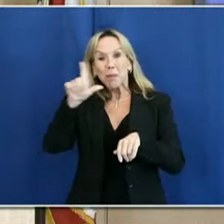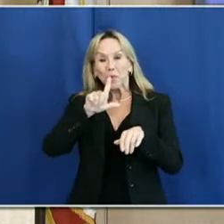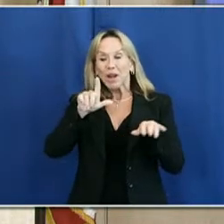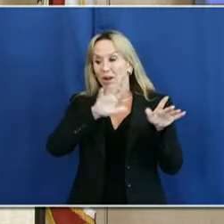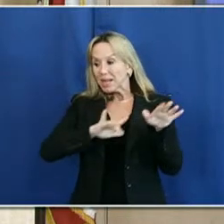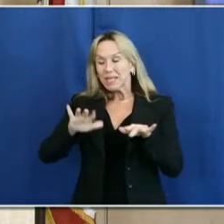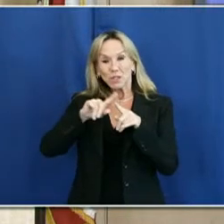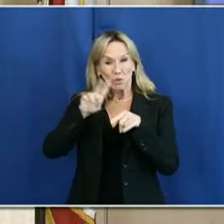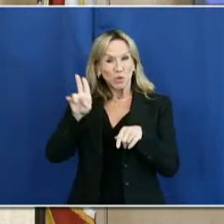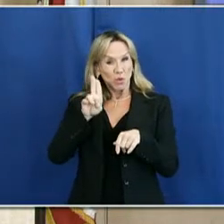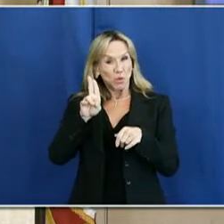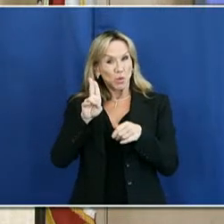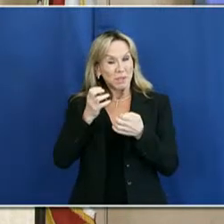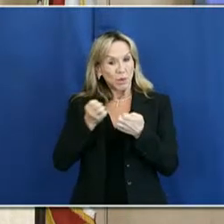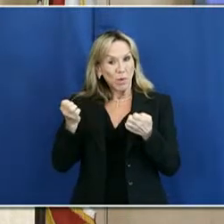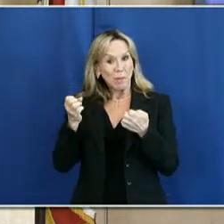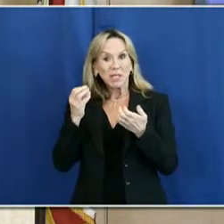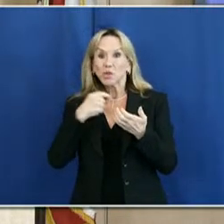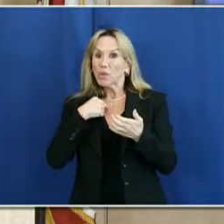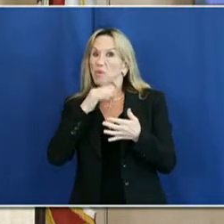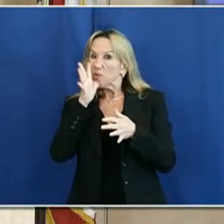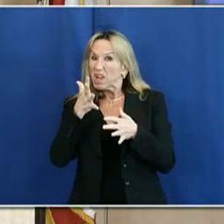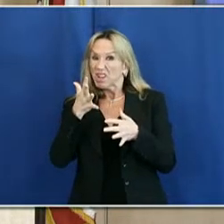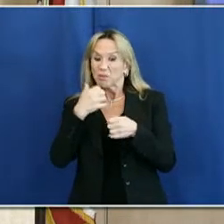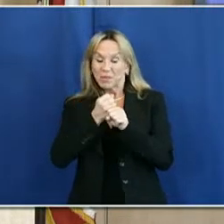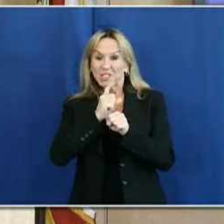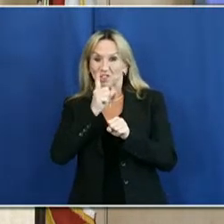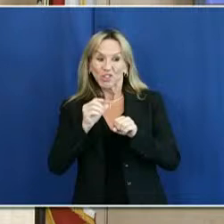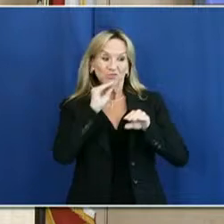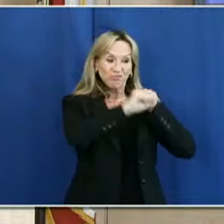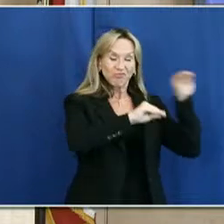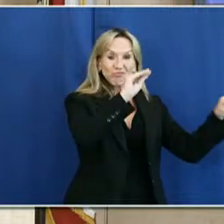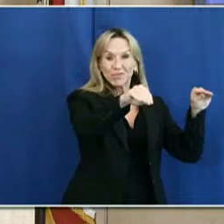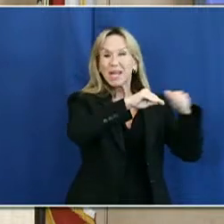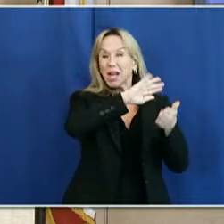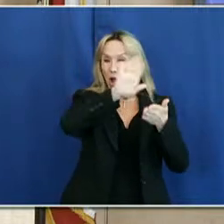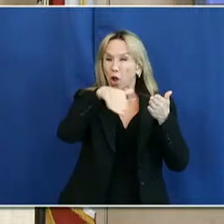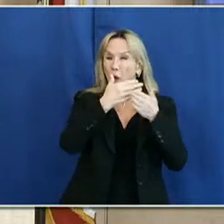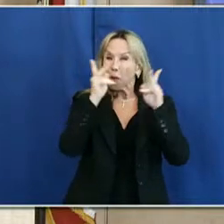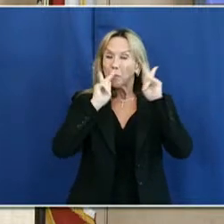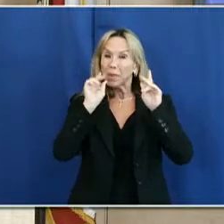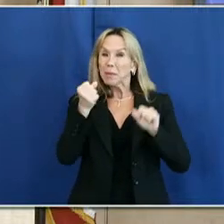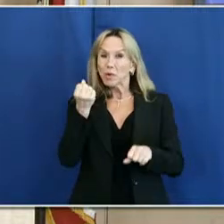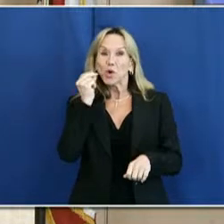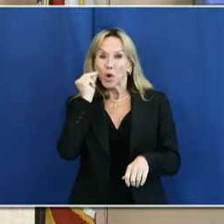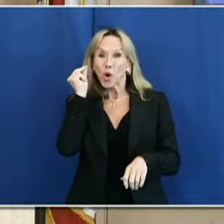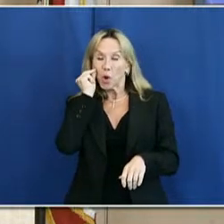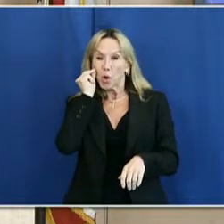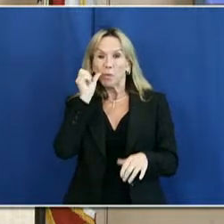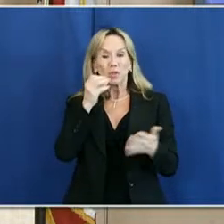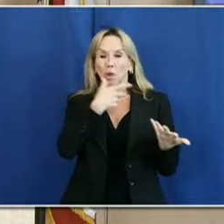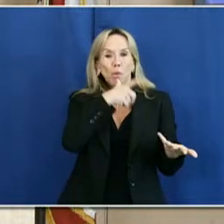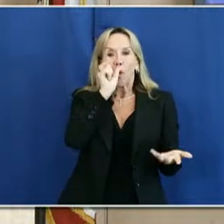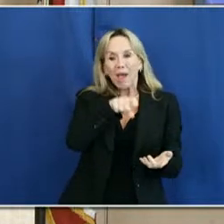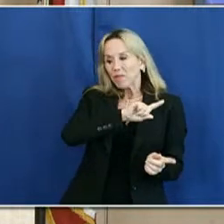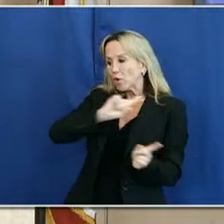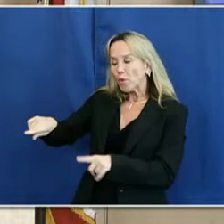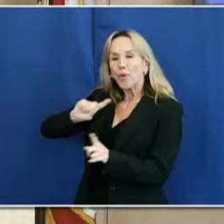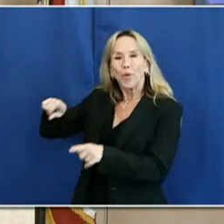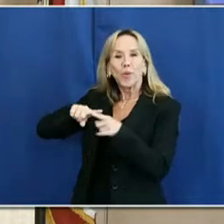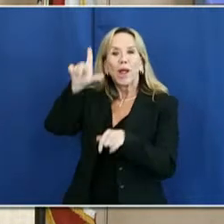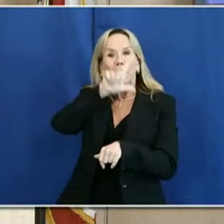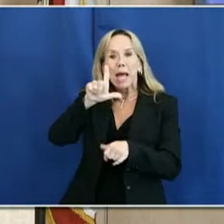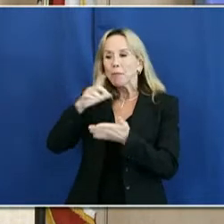be available to their home. And so we're excited about the prospects. Even as early as next week, we will have thousands